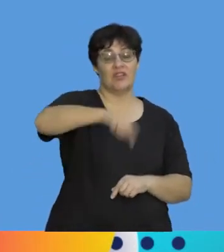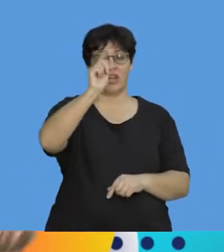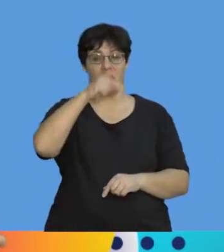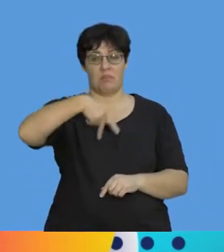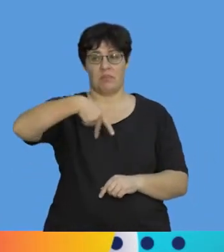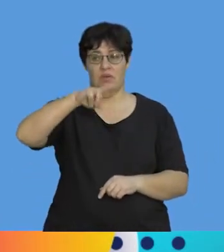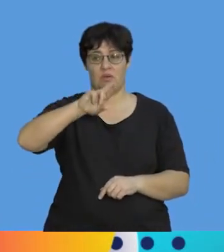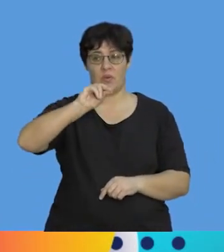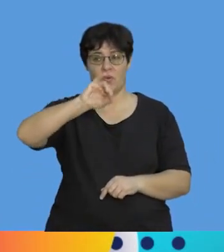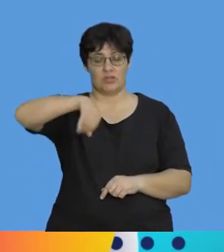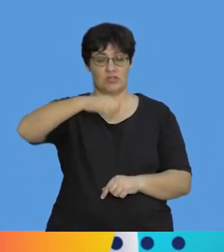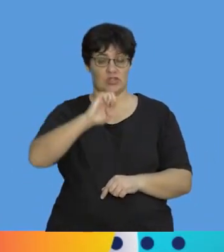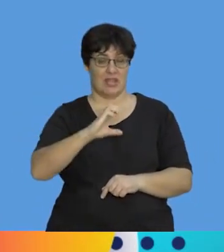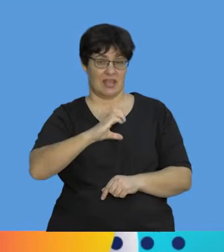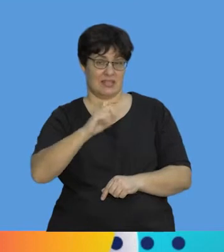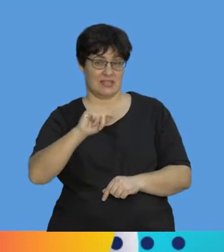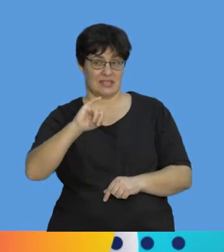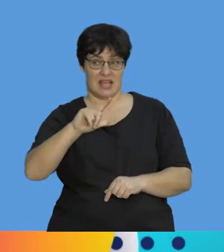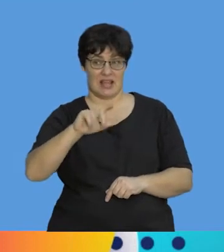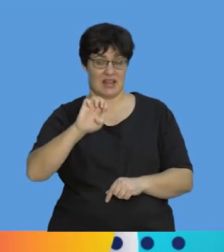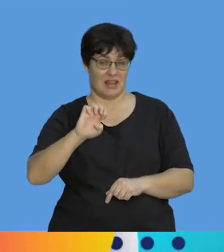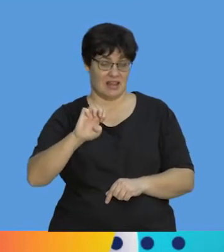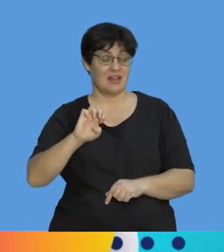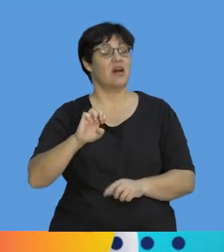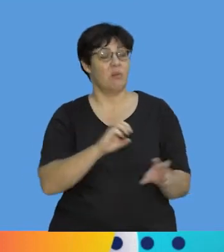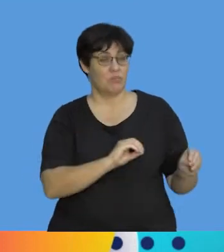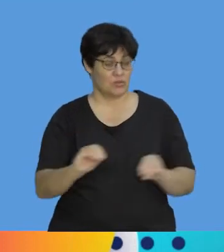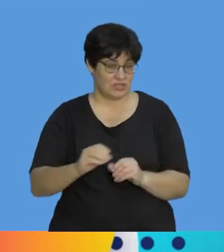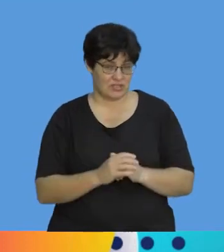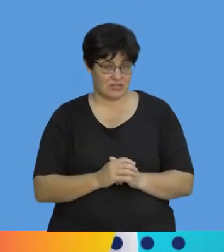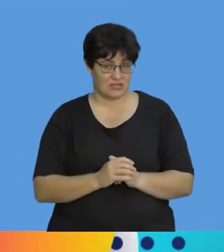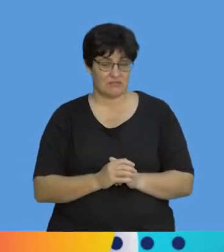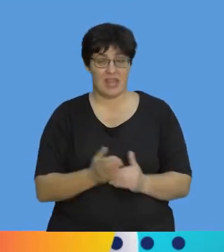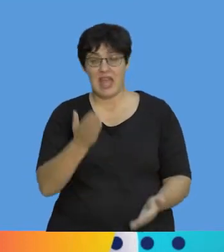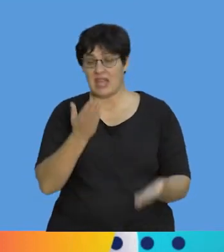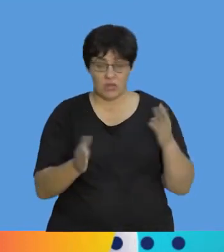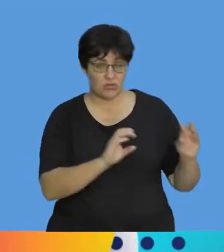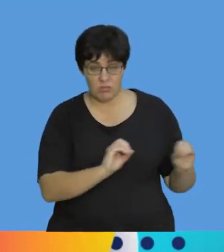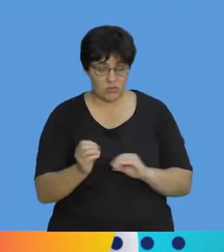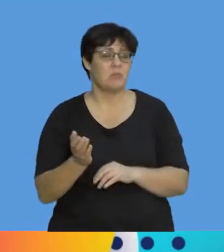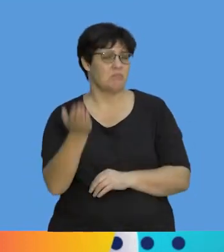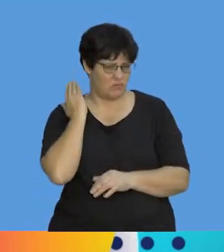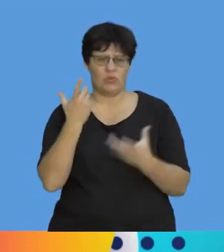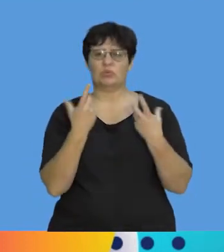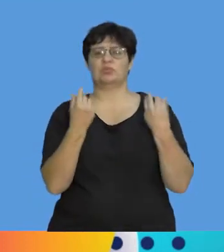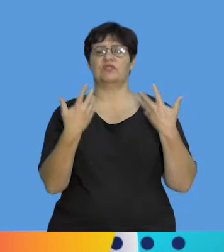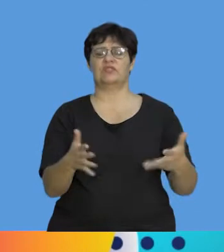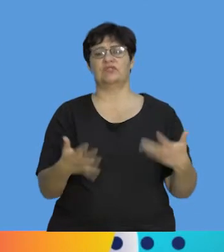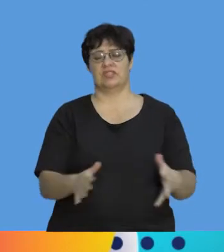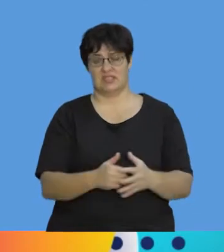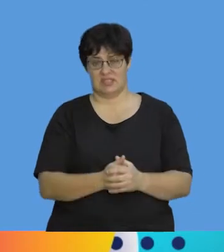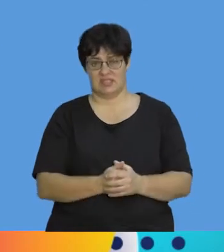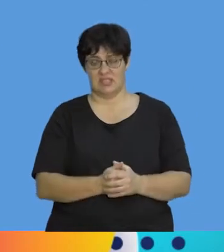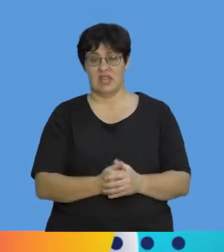looking at projectiles. This is such a nice section. It's based on equations of motion, which you've done previously, but now we're